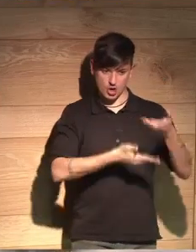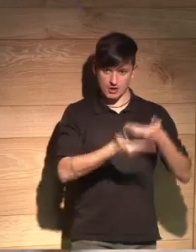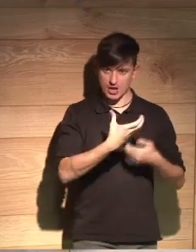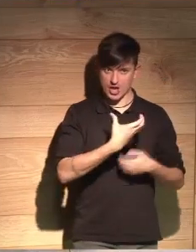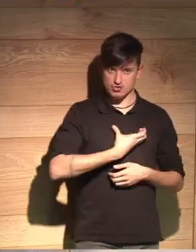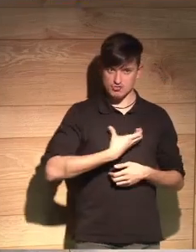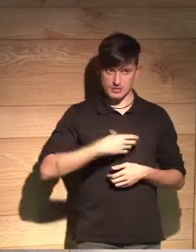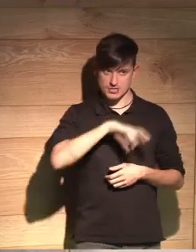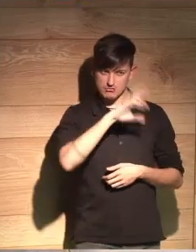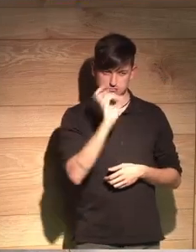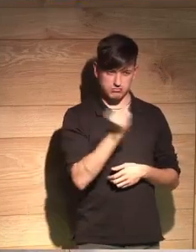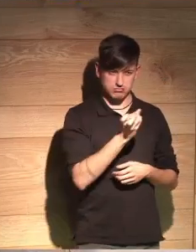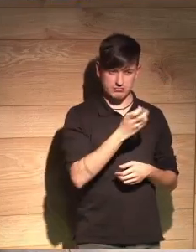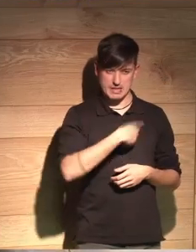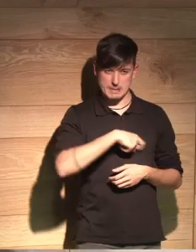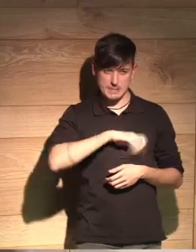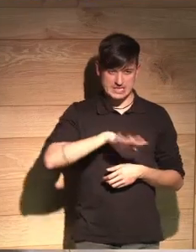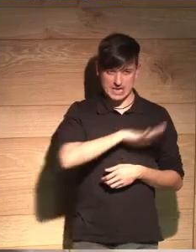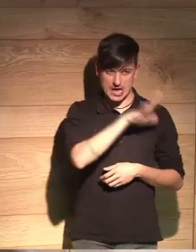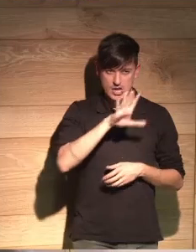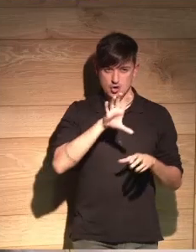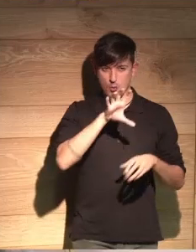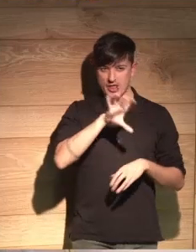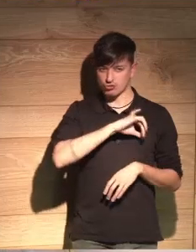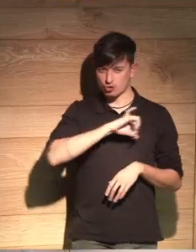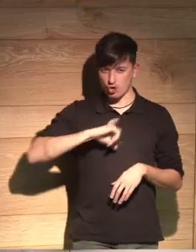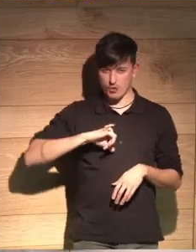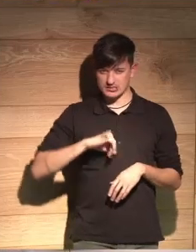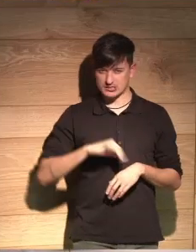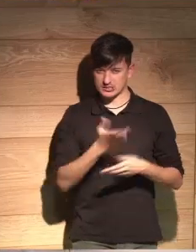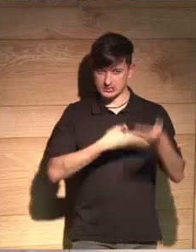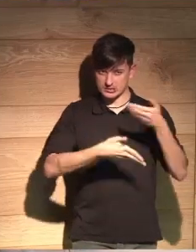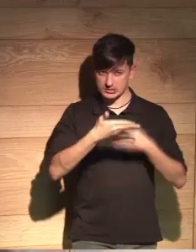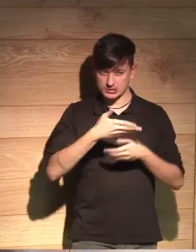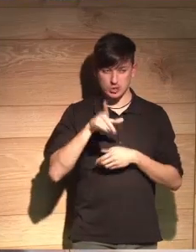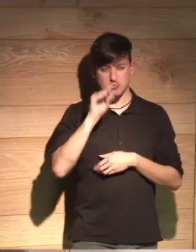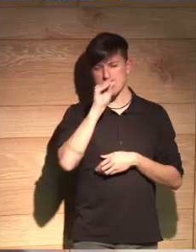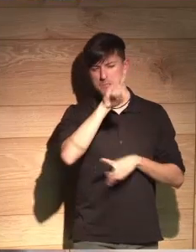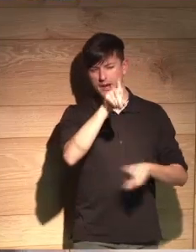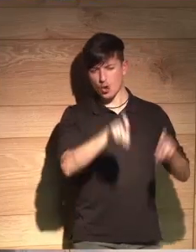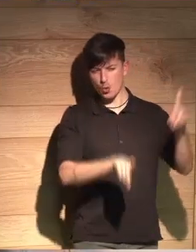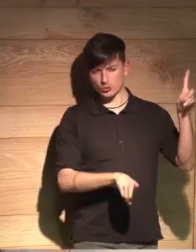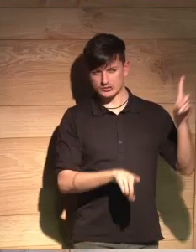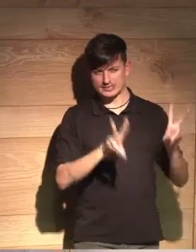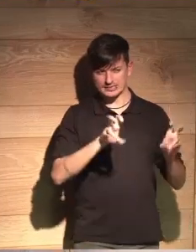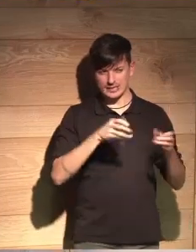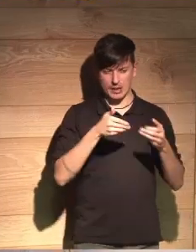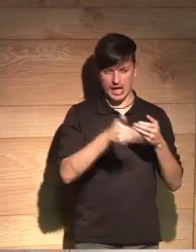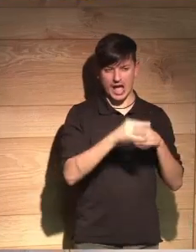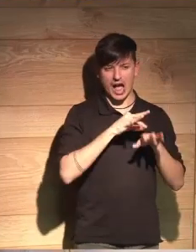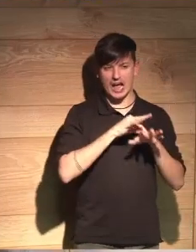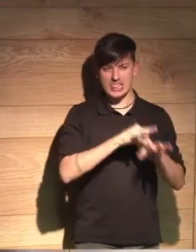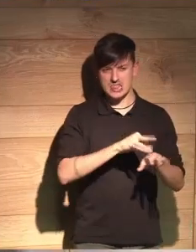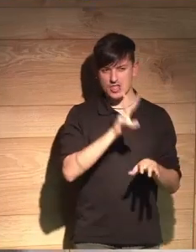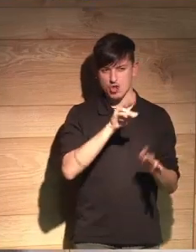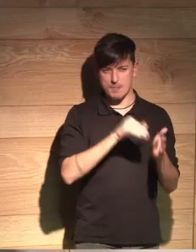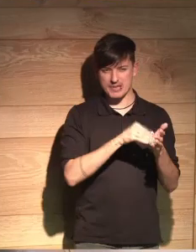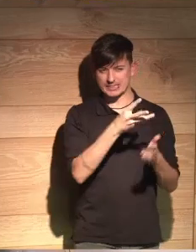city councils and regions here in Spain. Hello, good evening. I have a question. So for